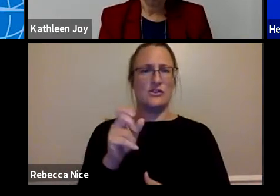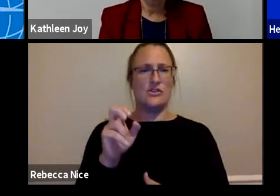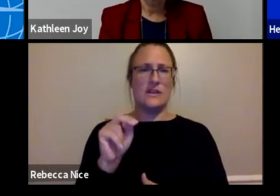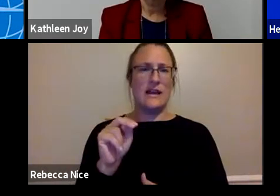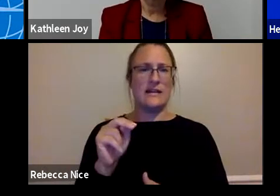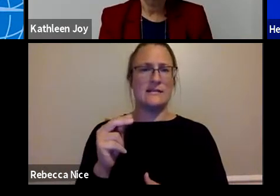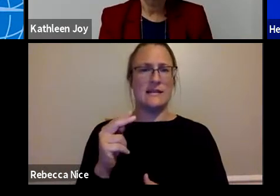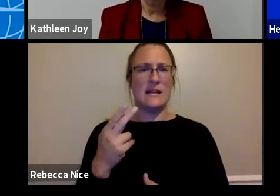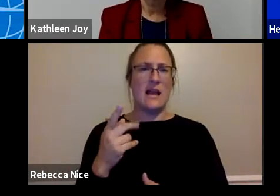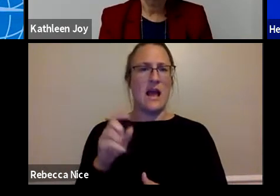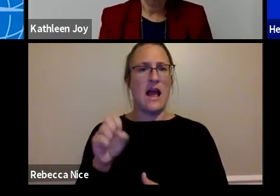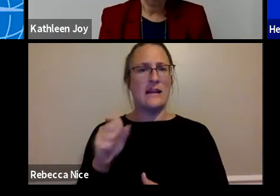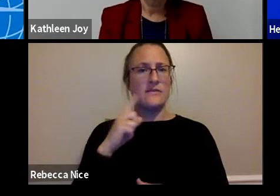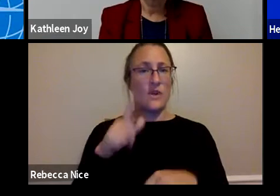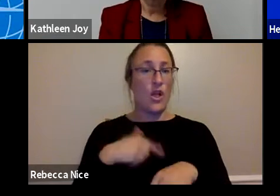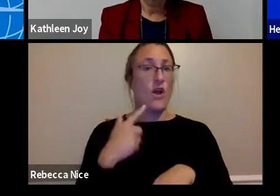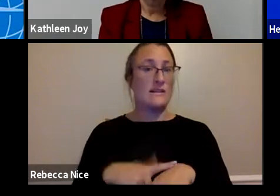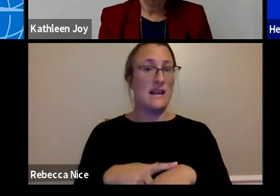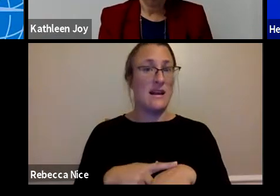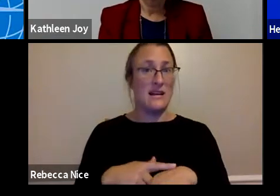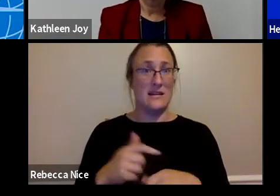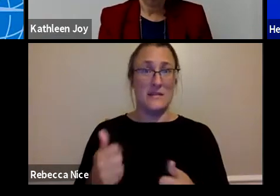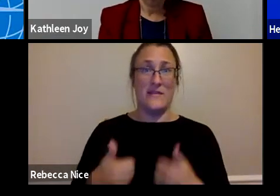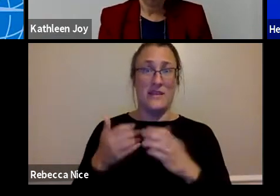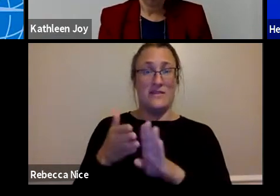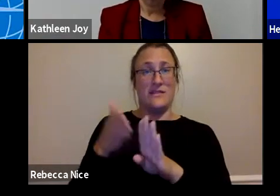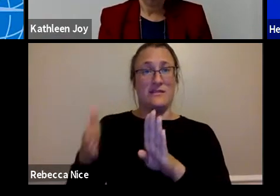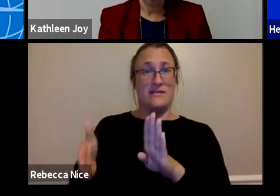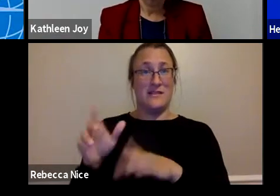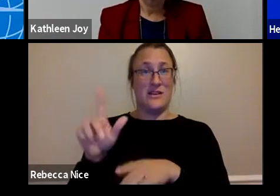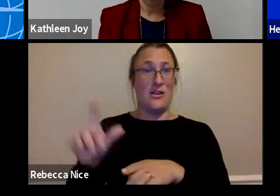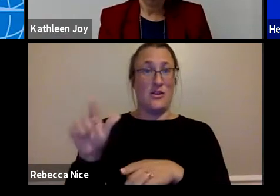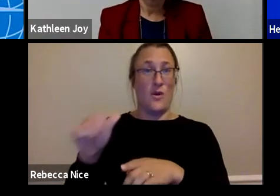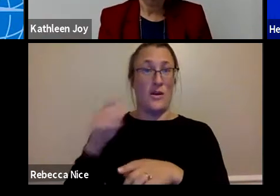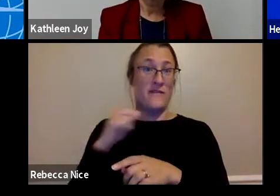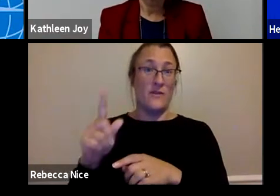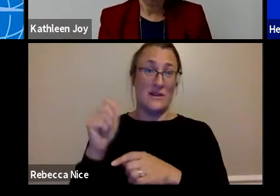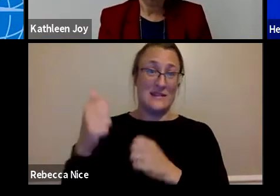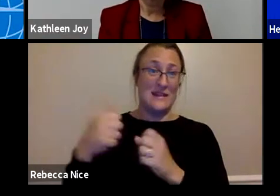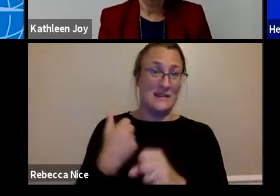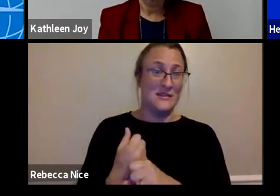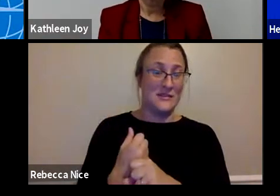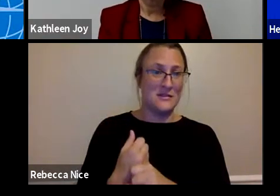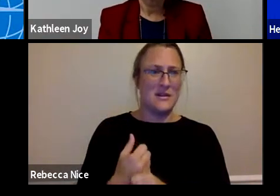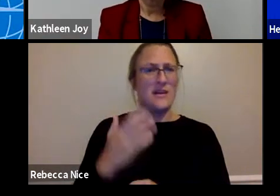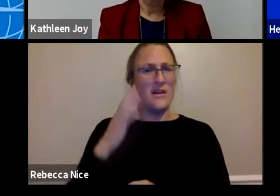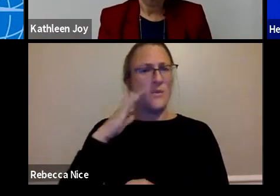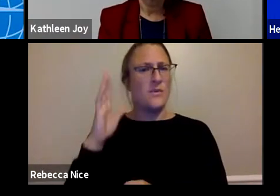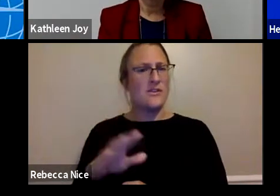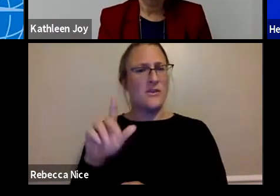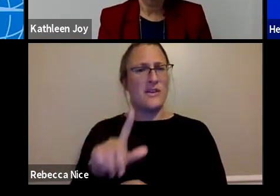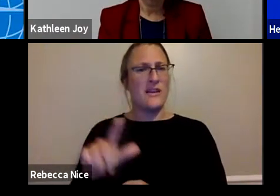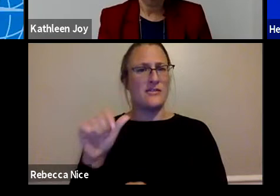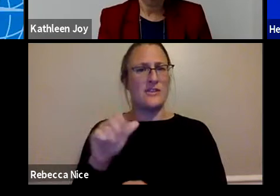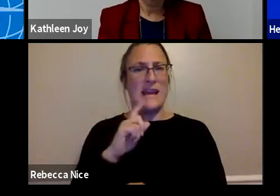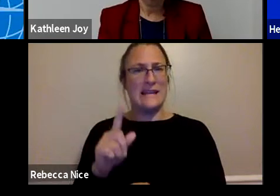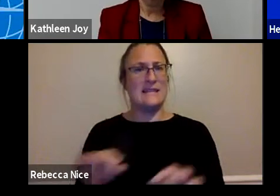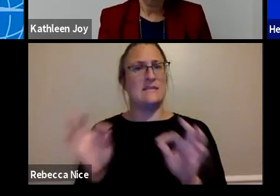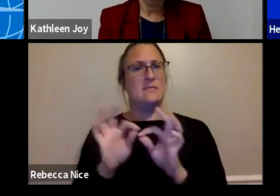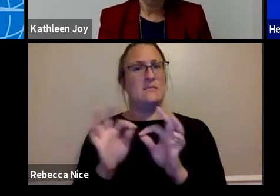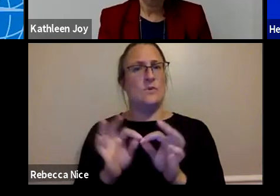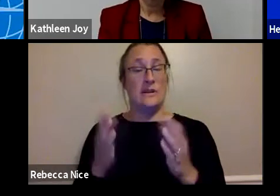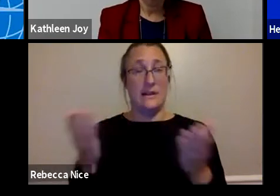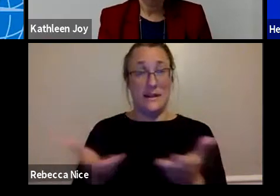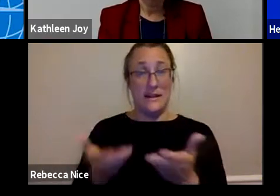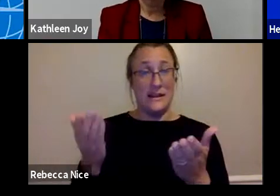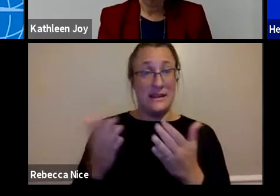and I've been a neighbor of LaGuardia for decades now. And we understand the importance LaGuardia has, not only here in the